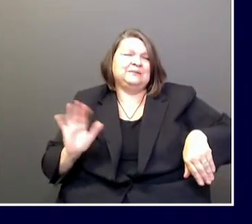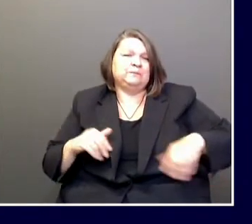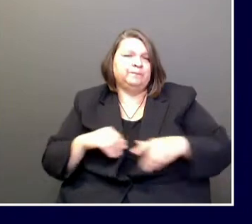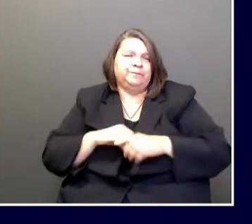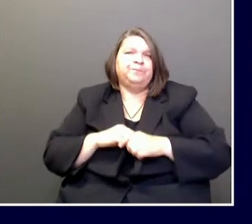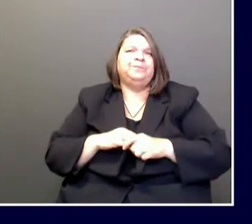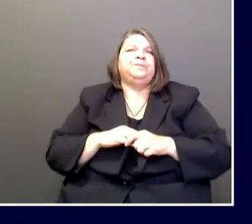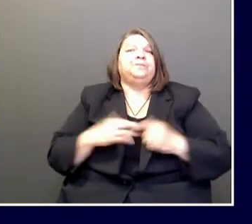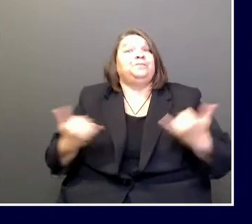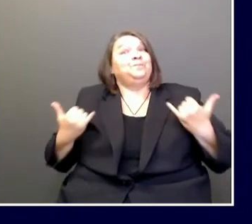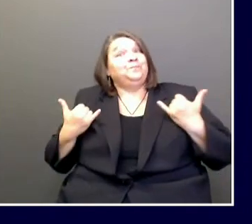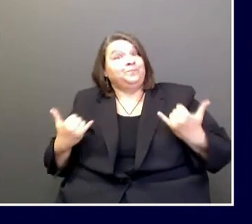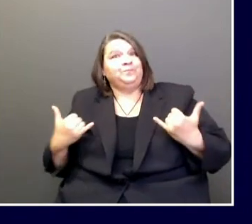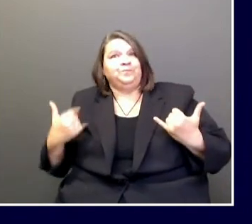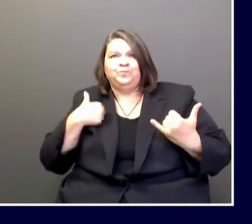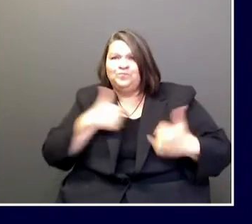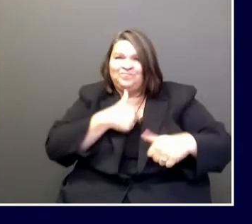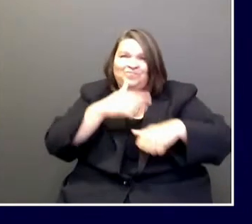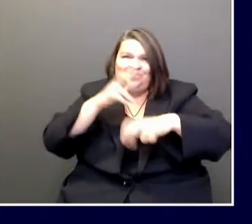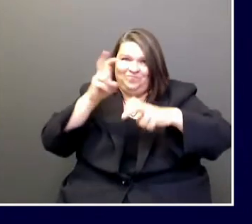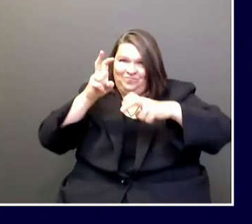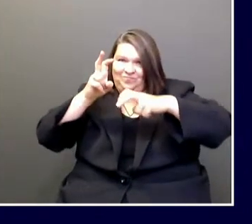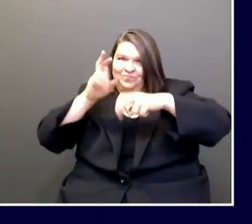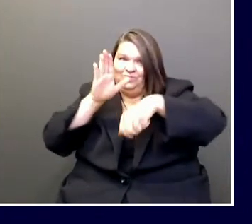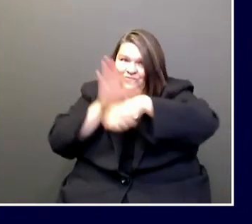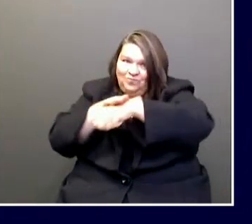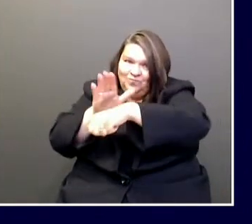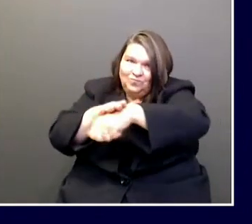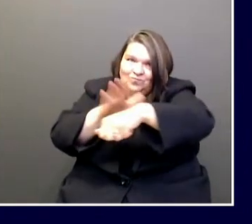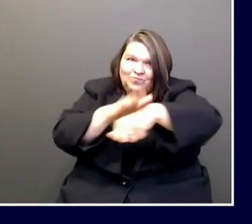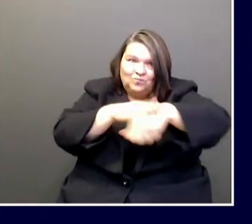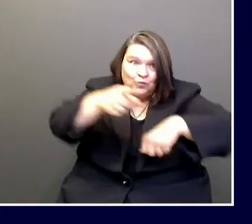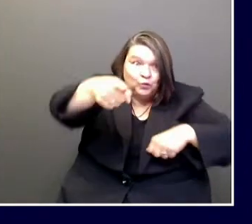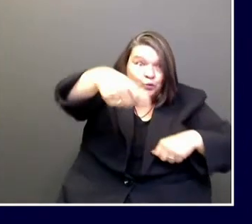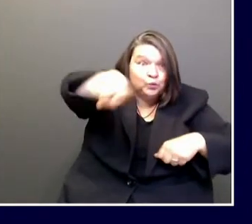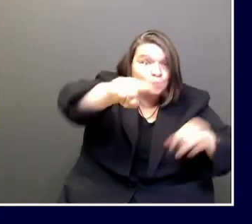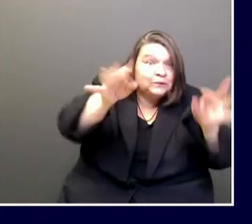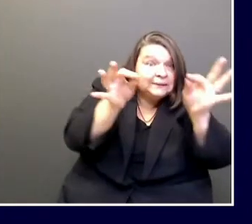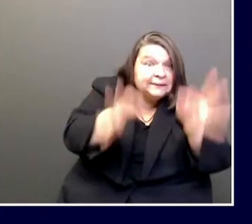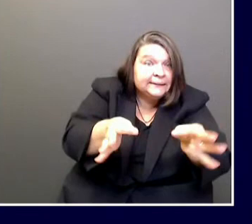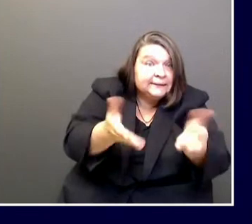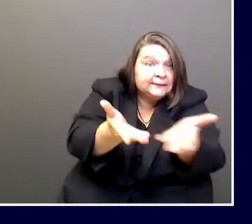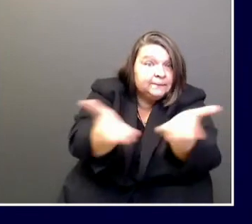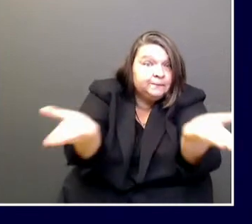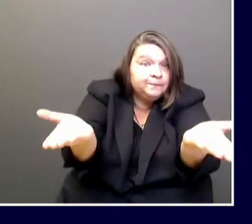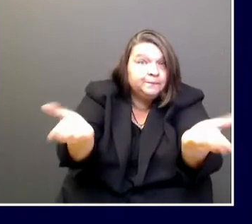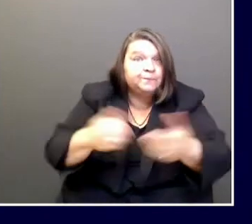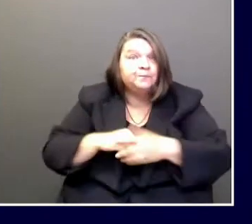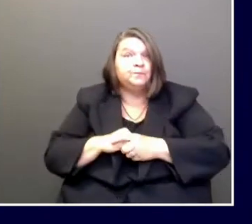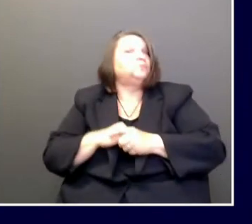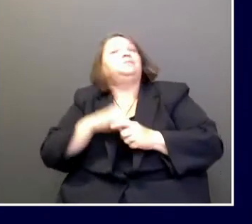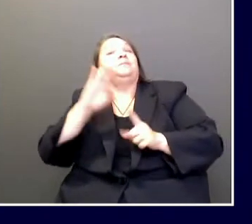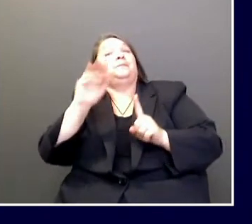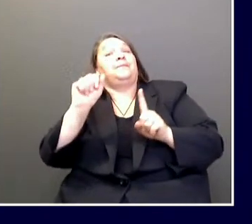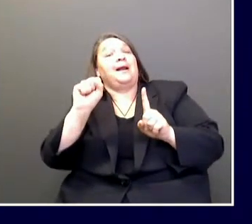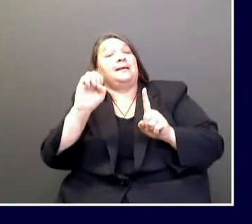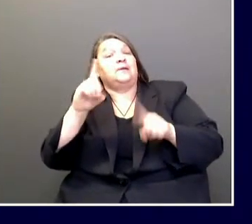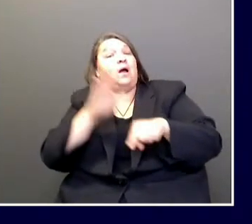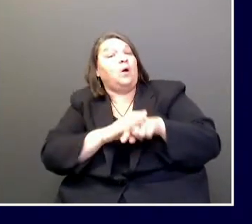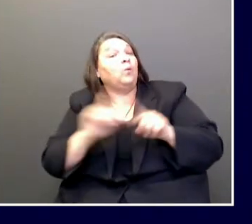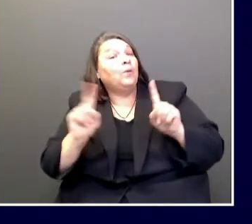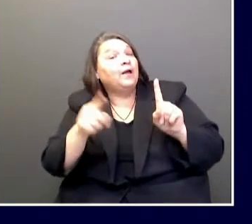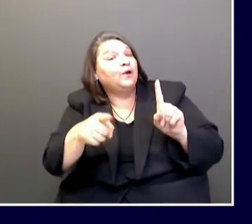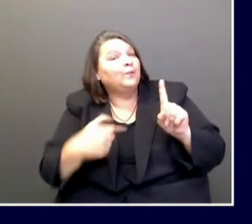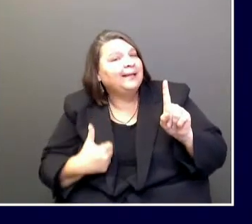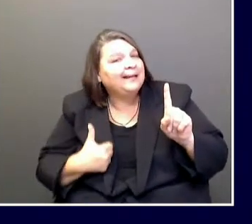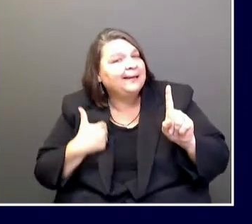level of risk calculus so that they can ultimately make this decision where they are. I don't want to necessarily tell people that the risk